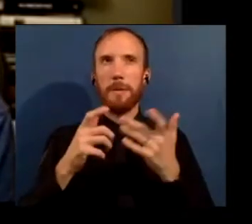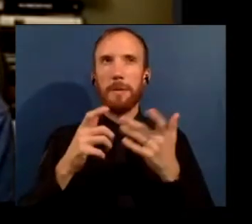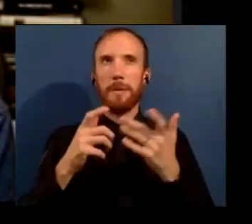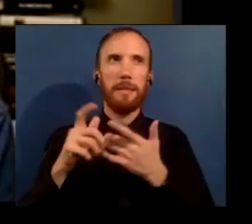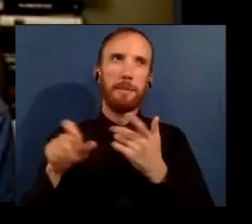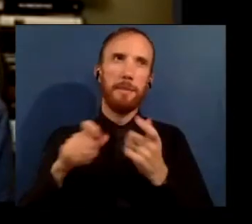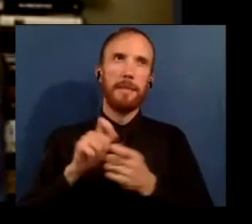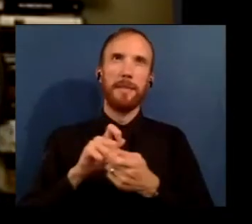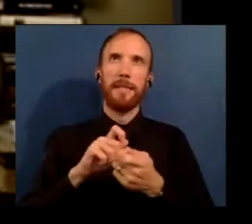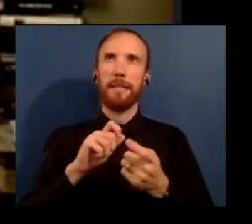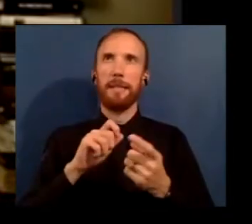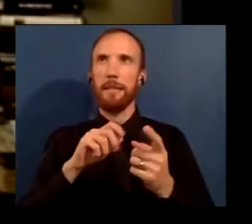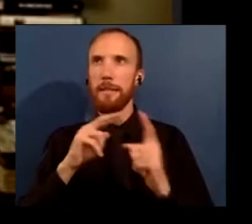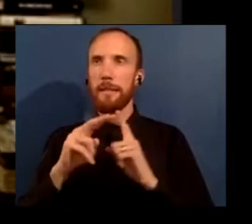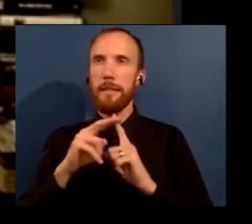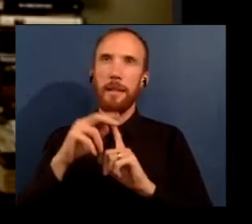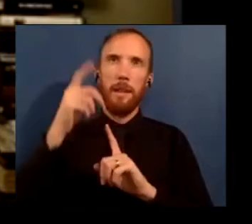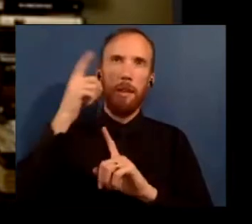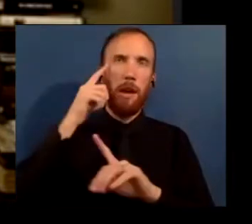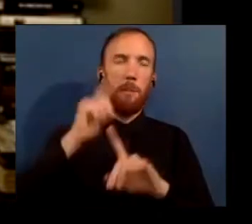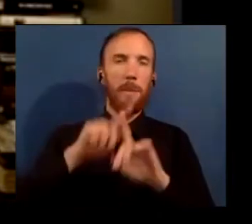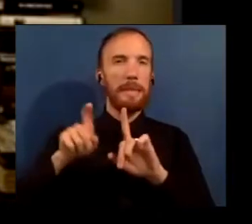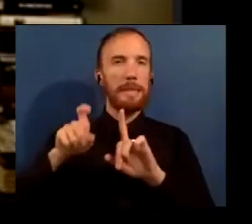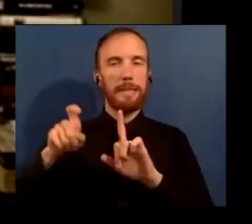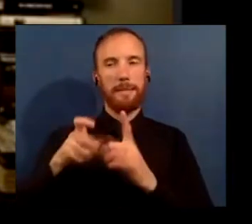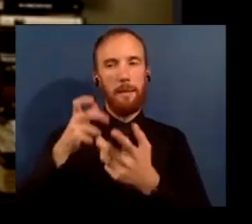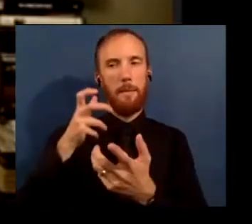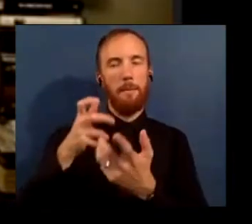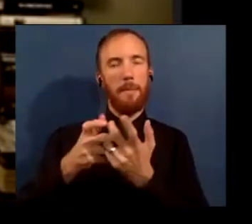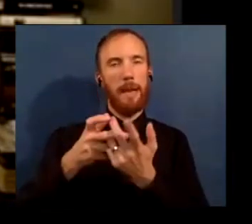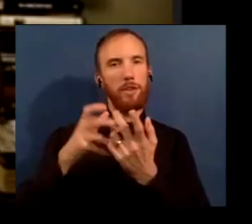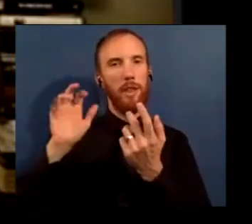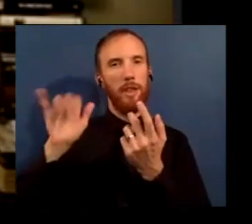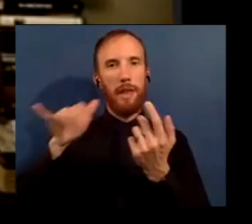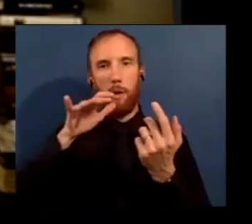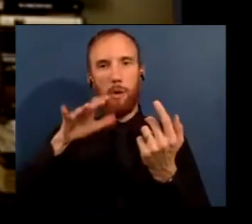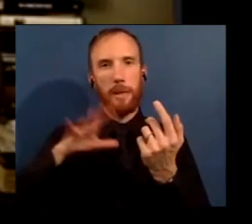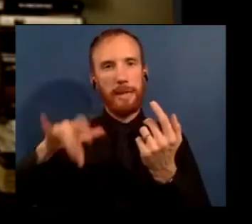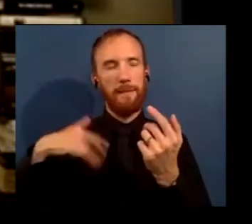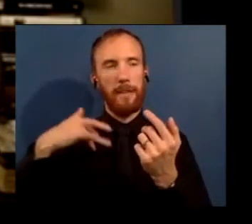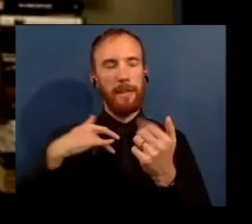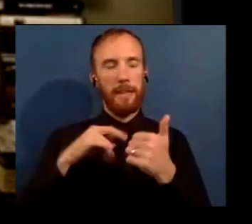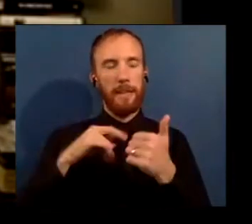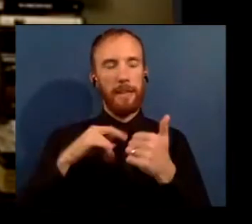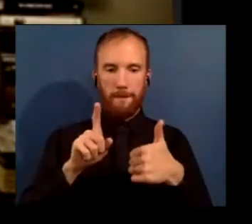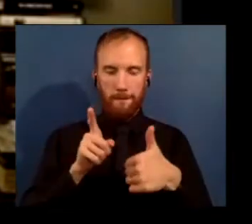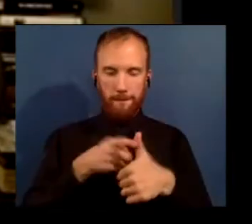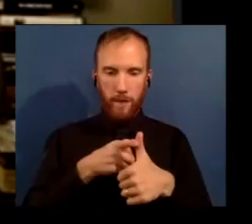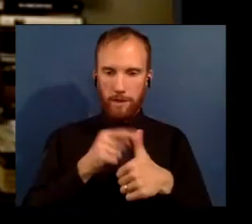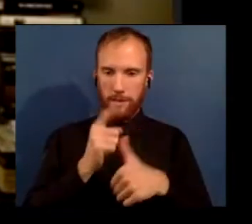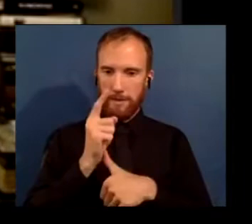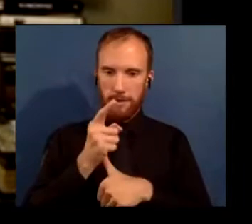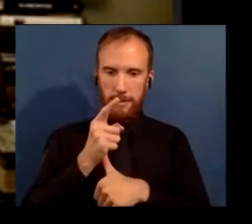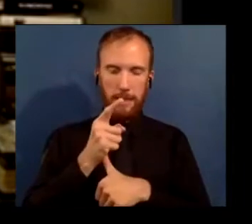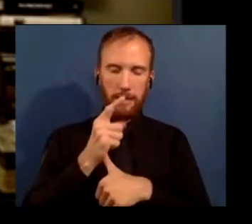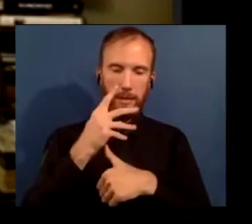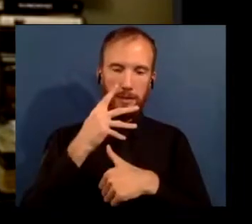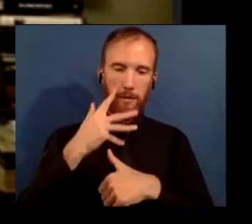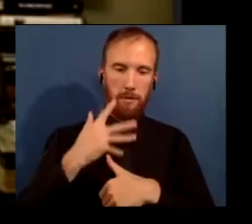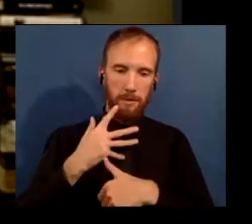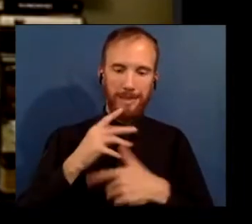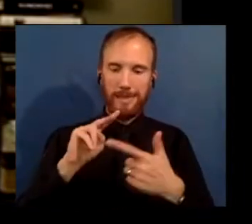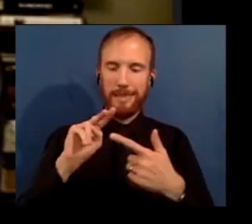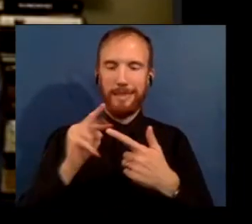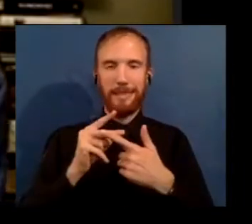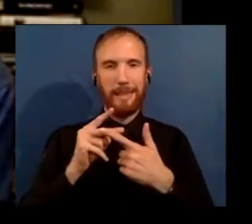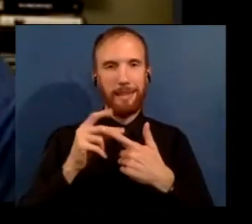that woman who the first photograph, she looks despairingly at the camera, but then when the shutter clicks the second time, she puts her fist